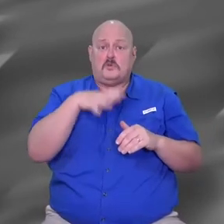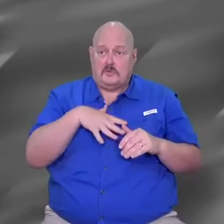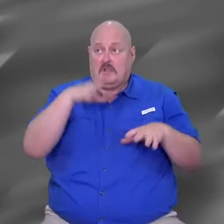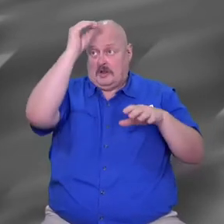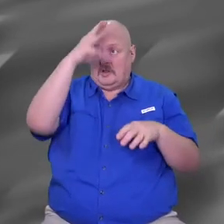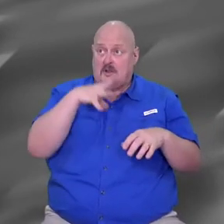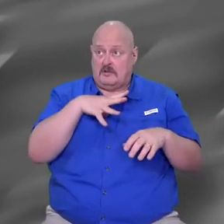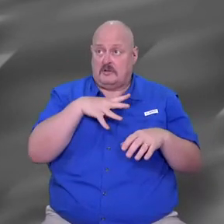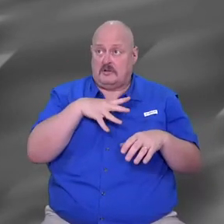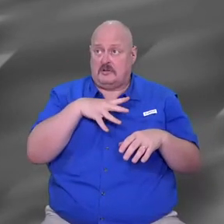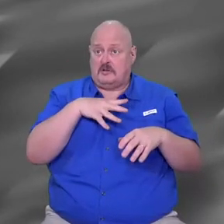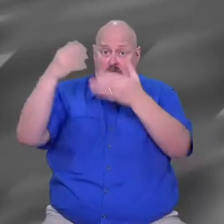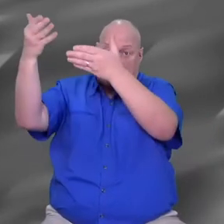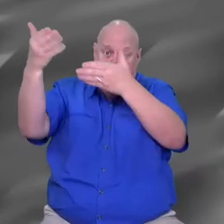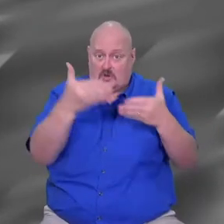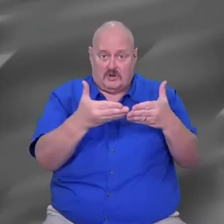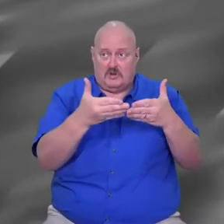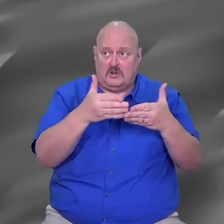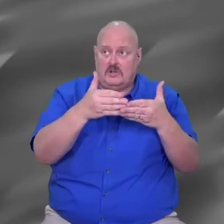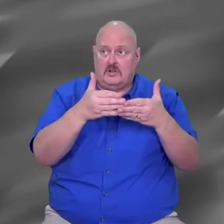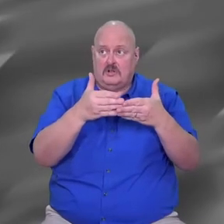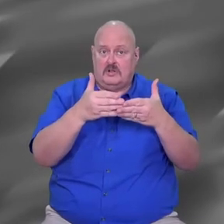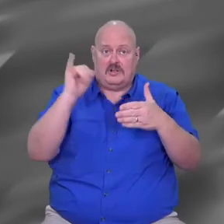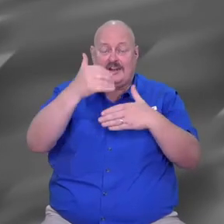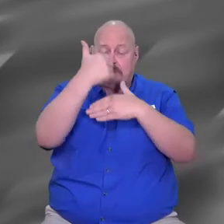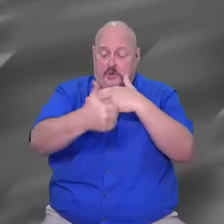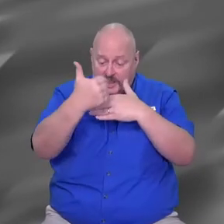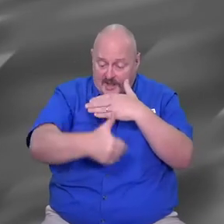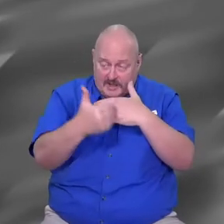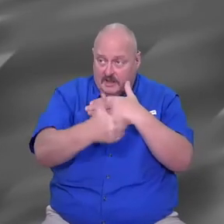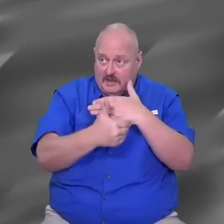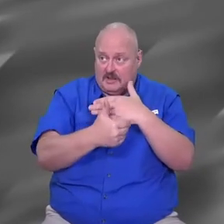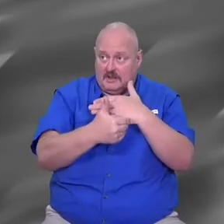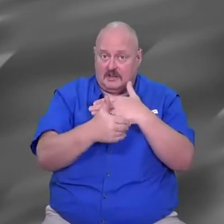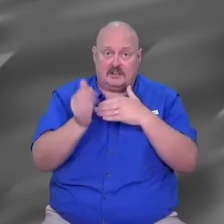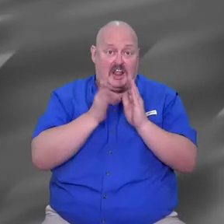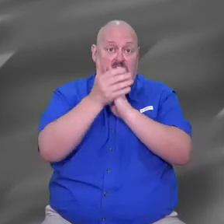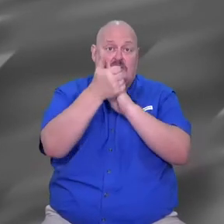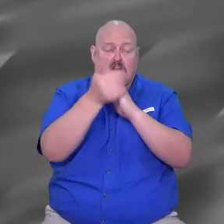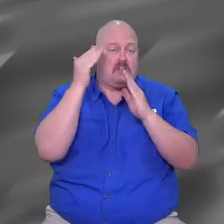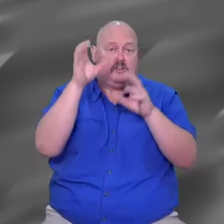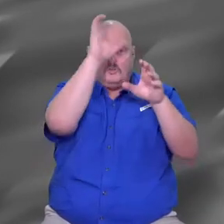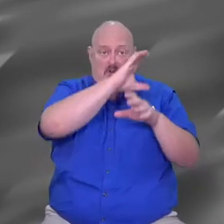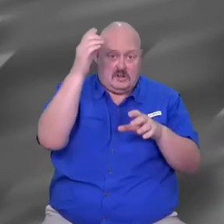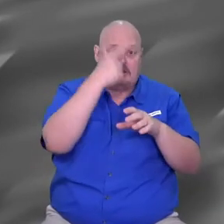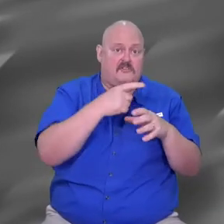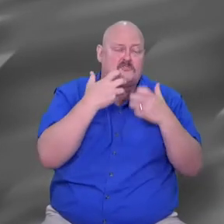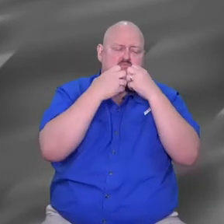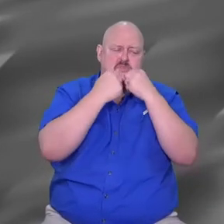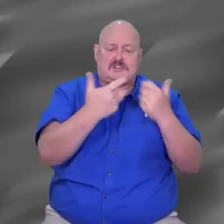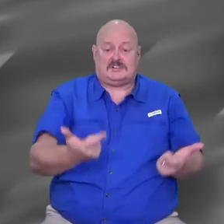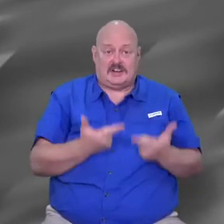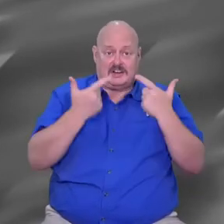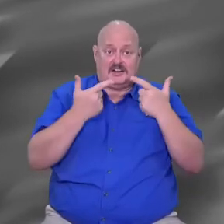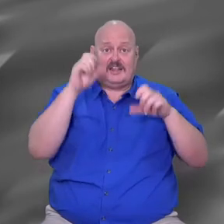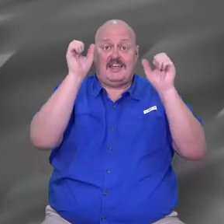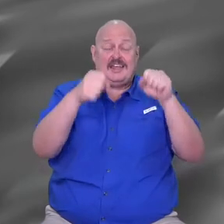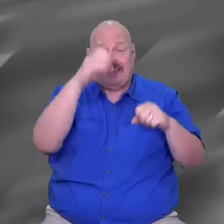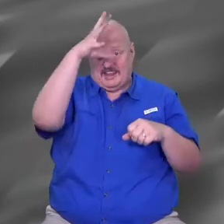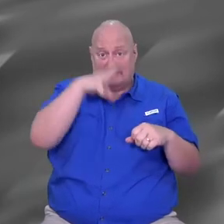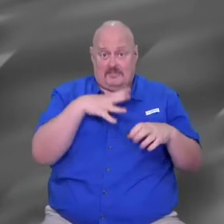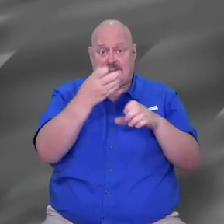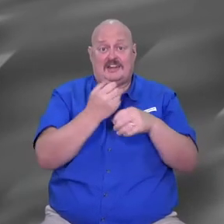is brought to a piece of bread, and the adulteress will hunt for the precious life. Can a man